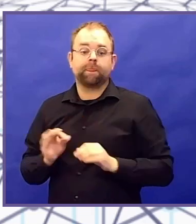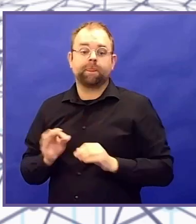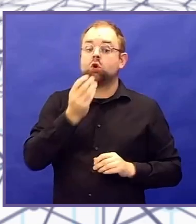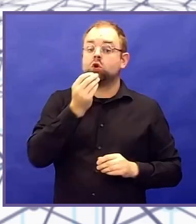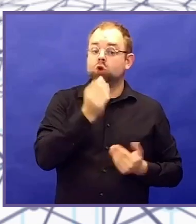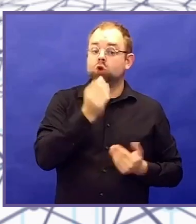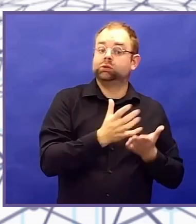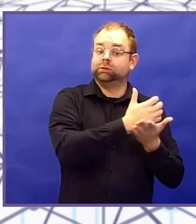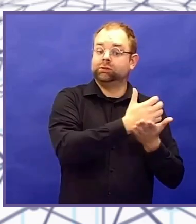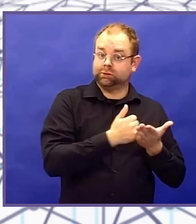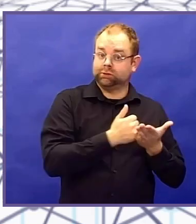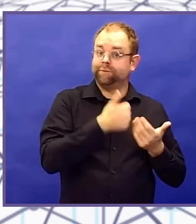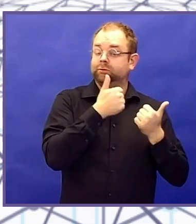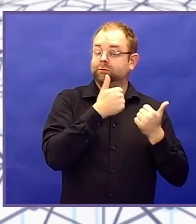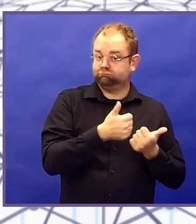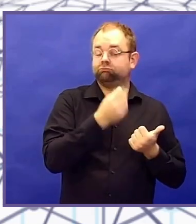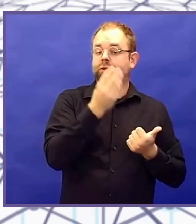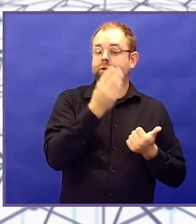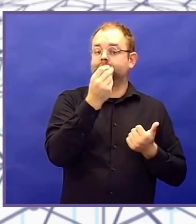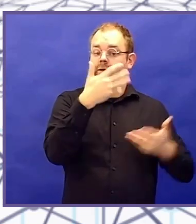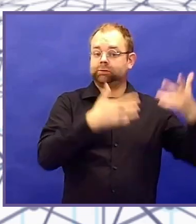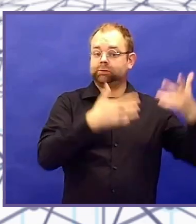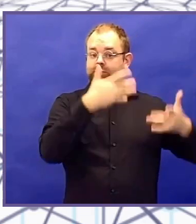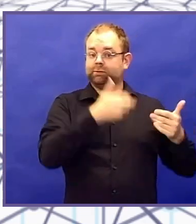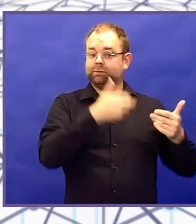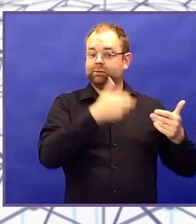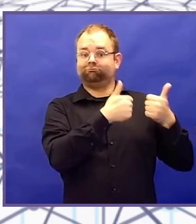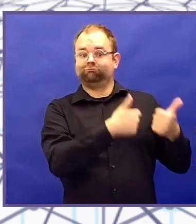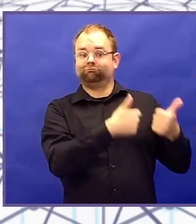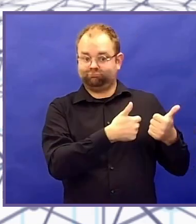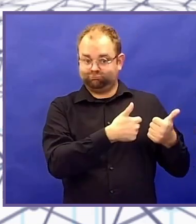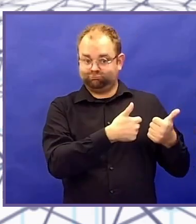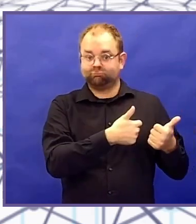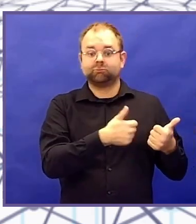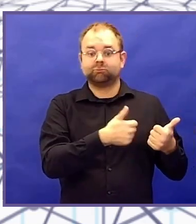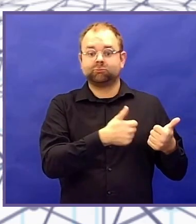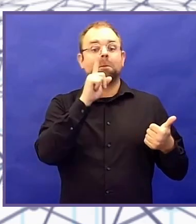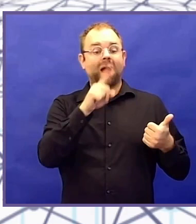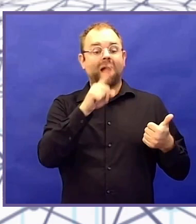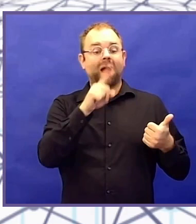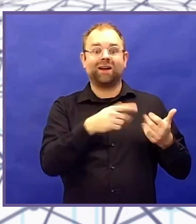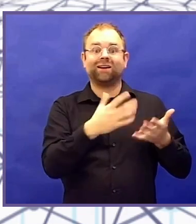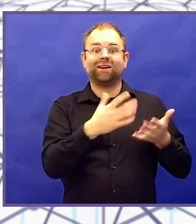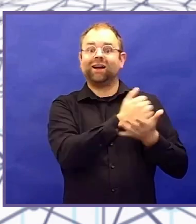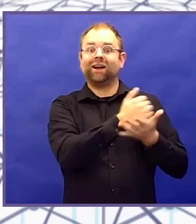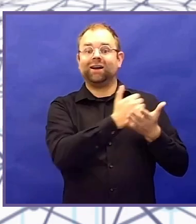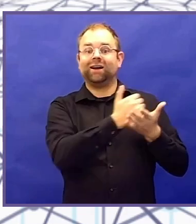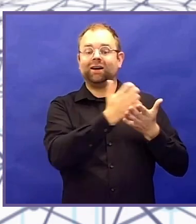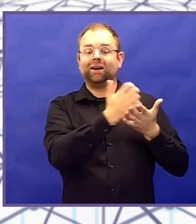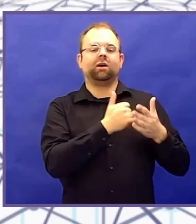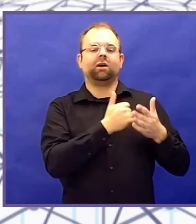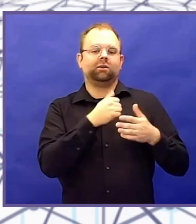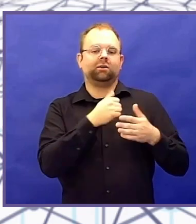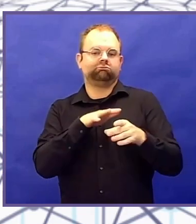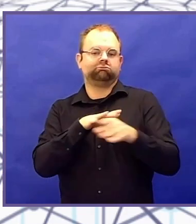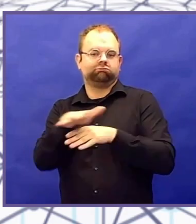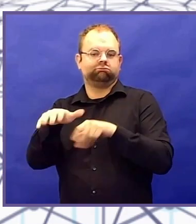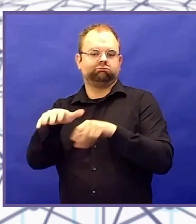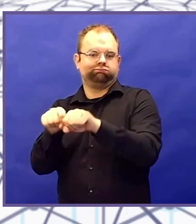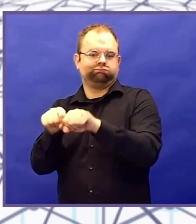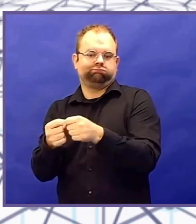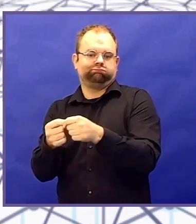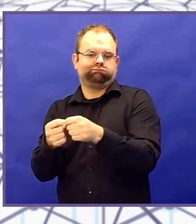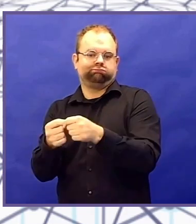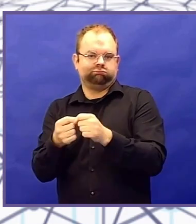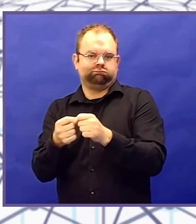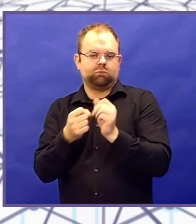Thank you, Fernando. We have one more question down the front here. Yep, I'll give you the mic. Thank you, Fernando, for your wonderful